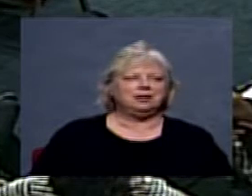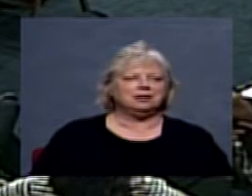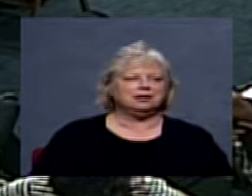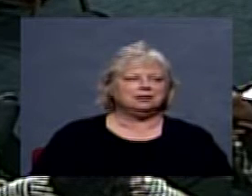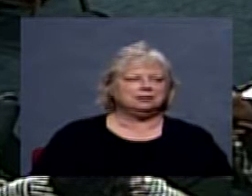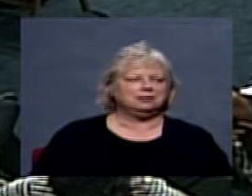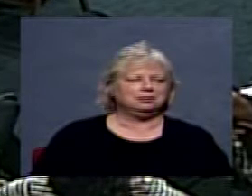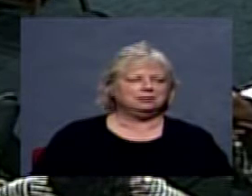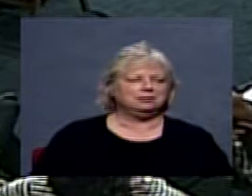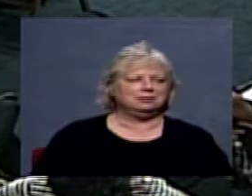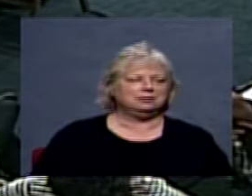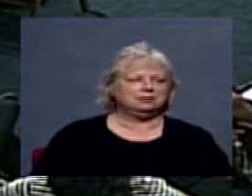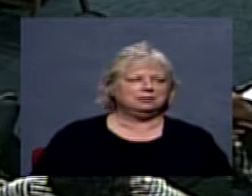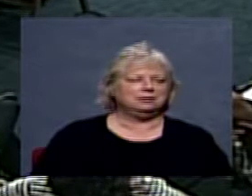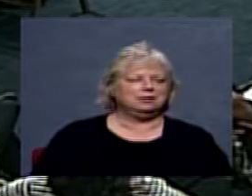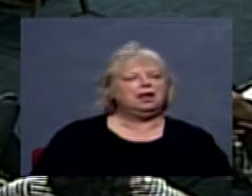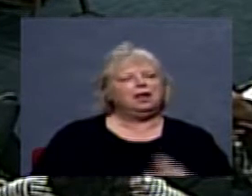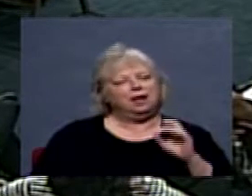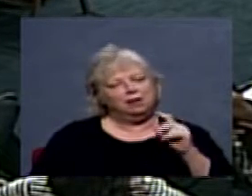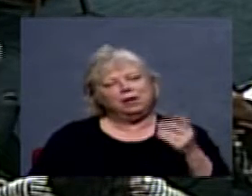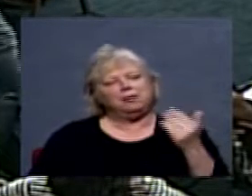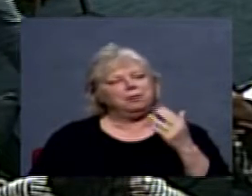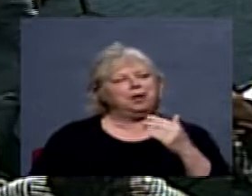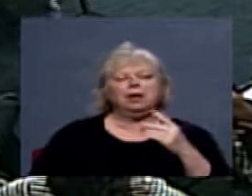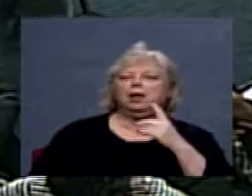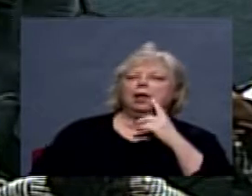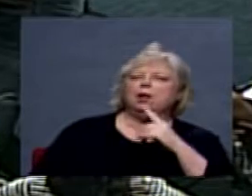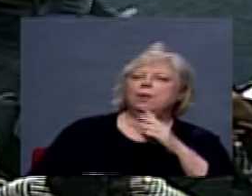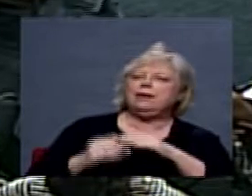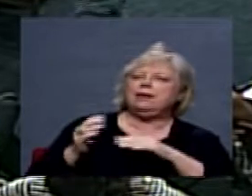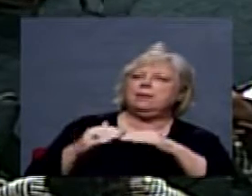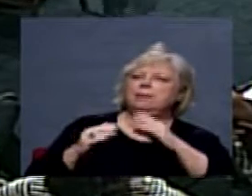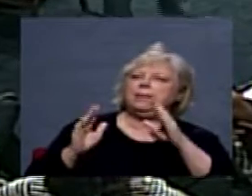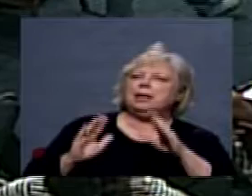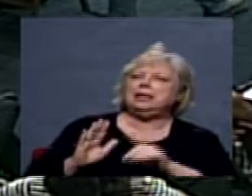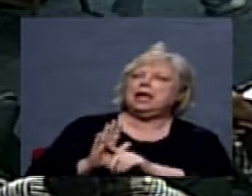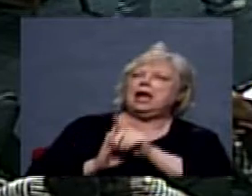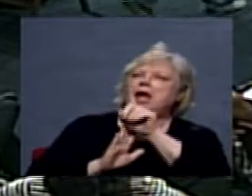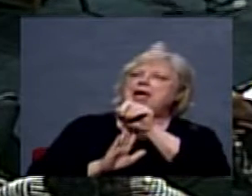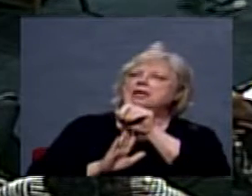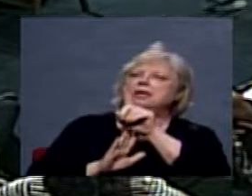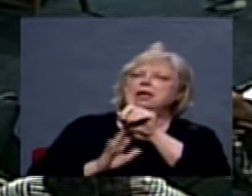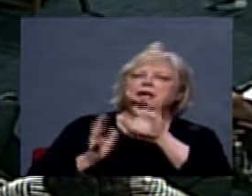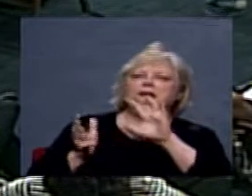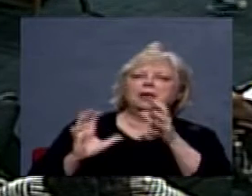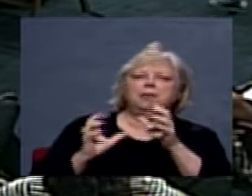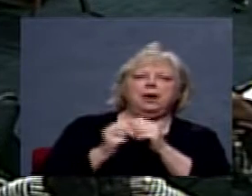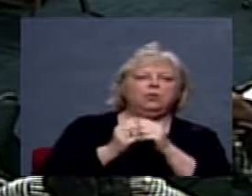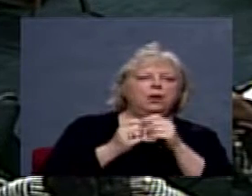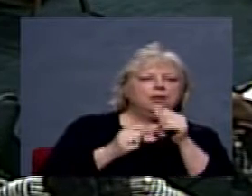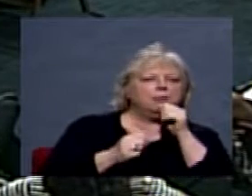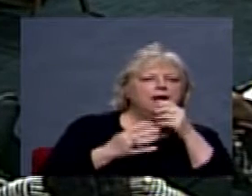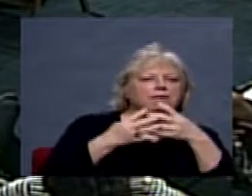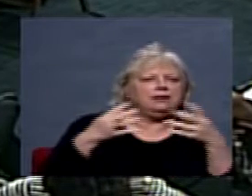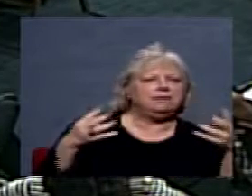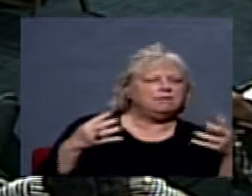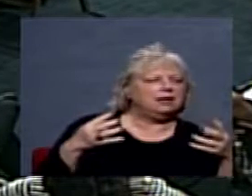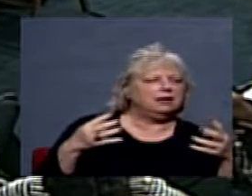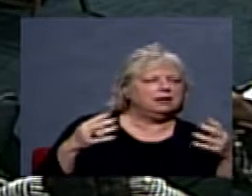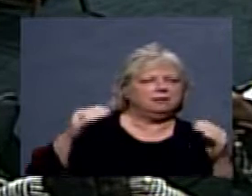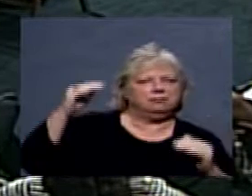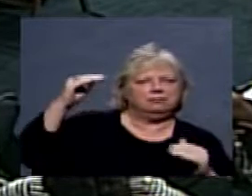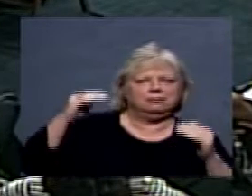on. I would like to ask, what's the height of the building gonna be compared to the privacy fence?